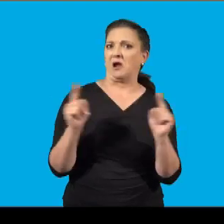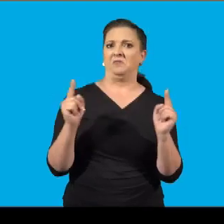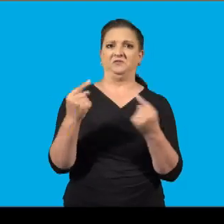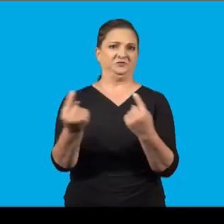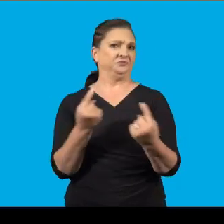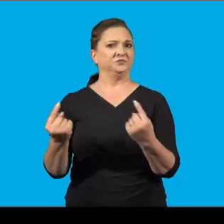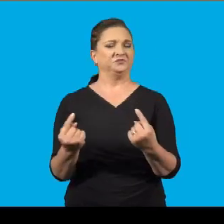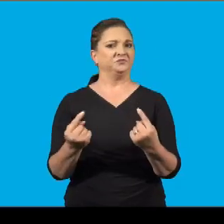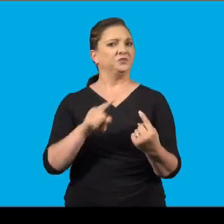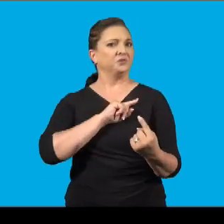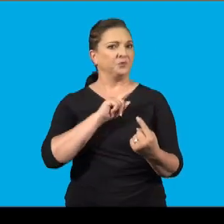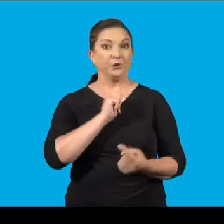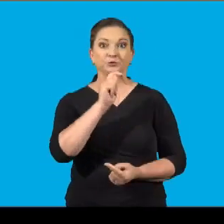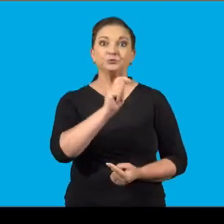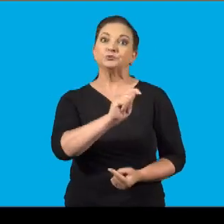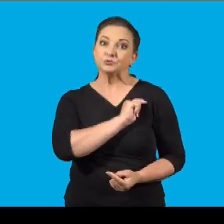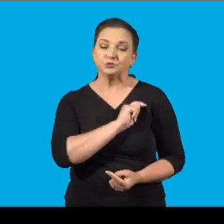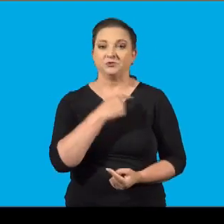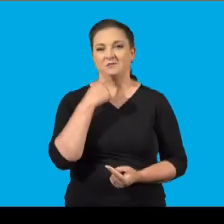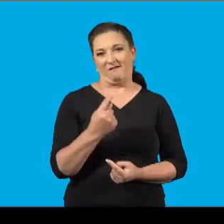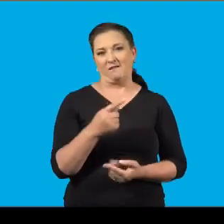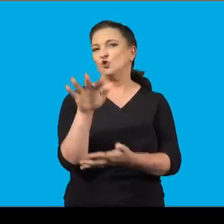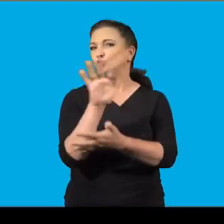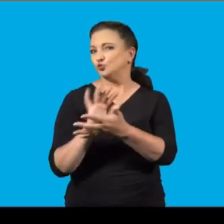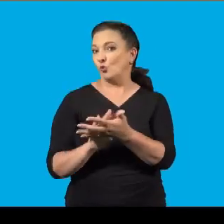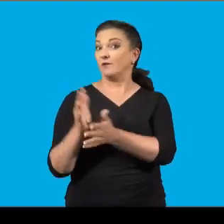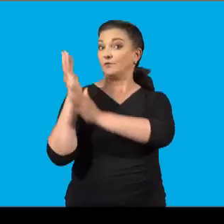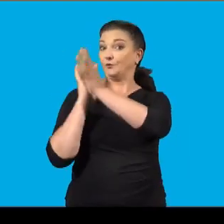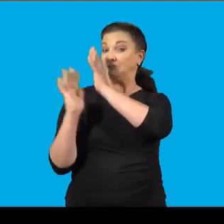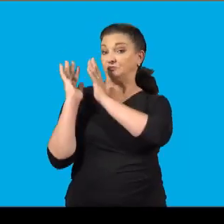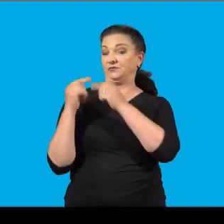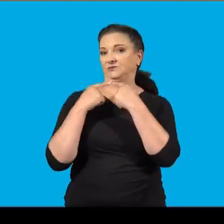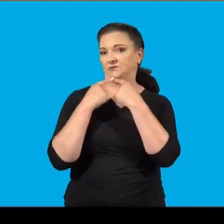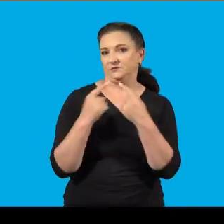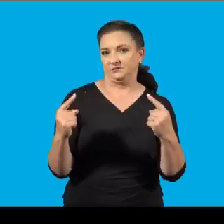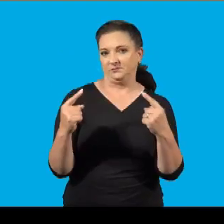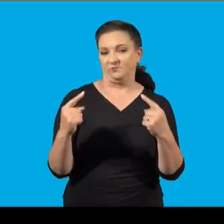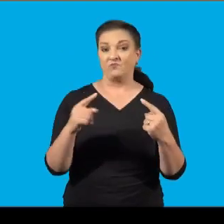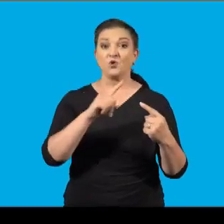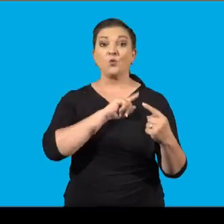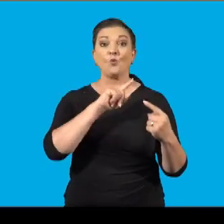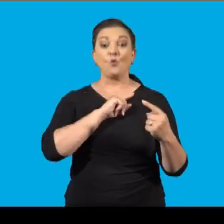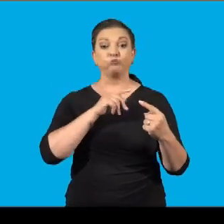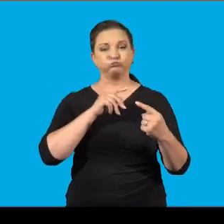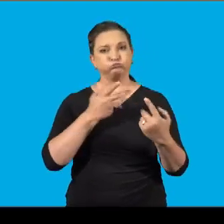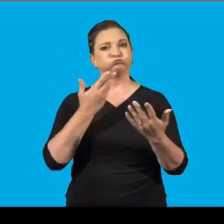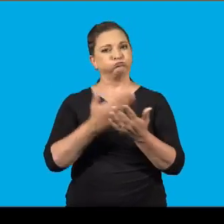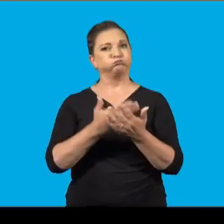other by telling the truth, by telling us stories of the past so that we can walk the road